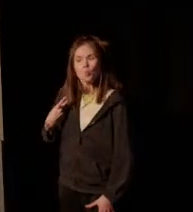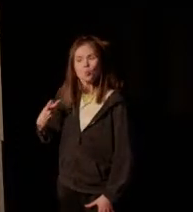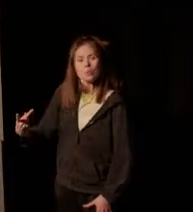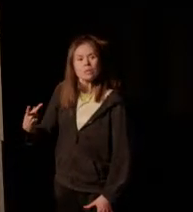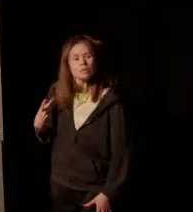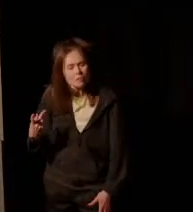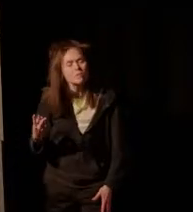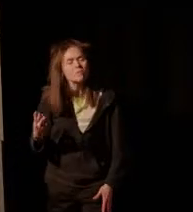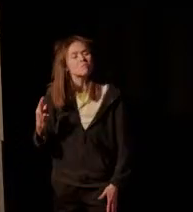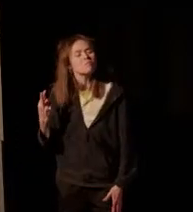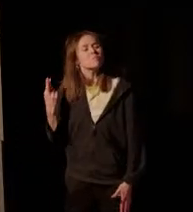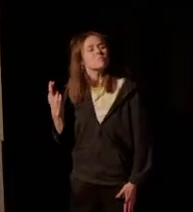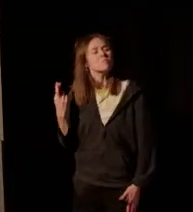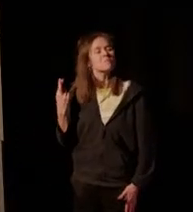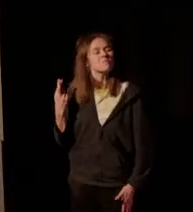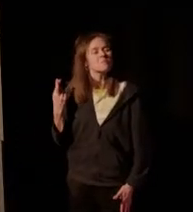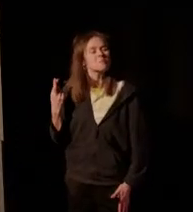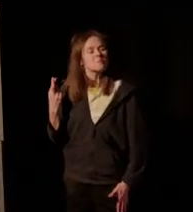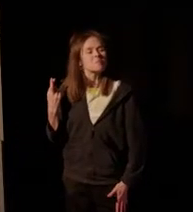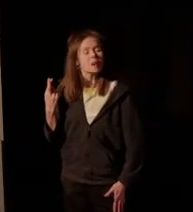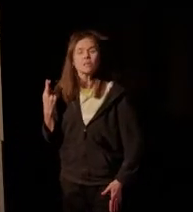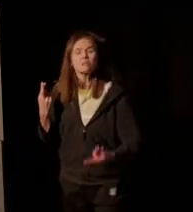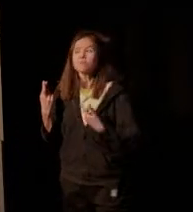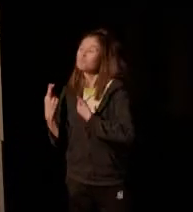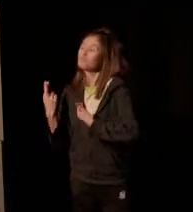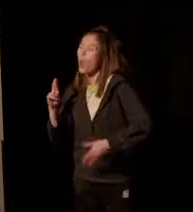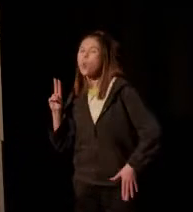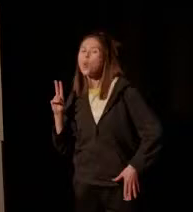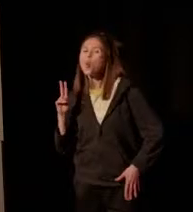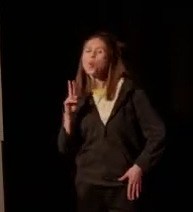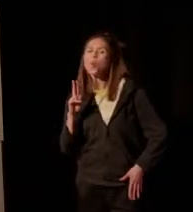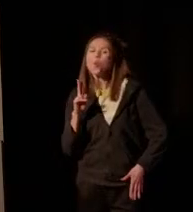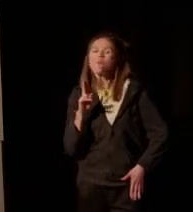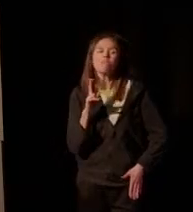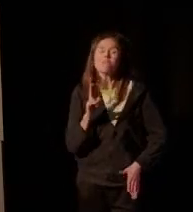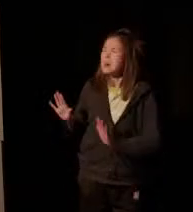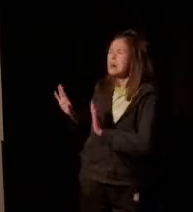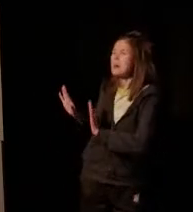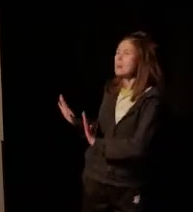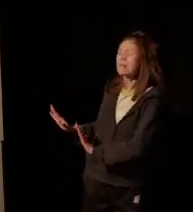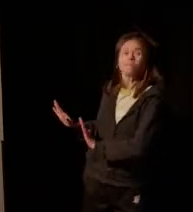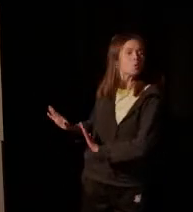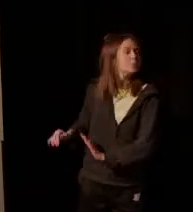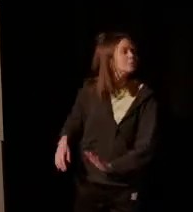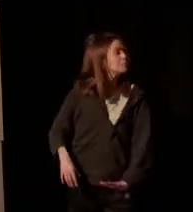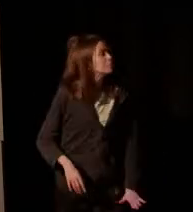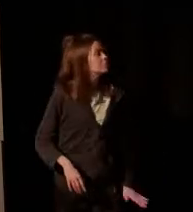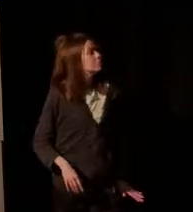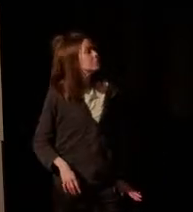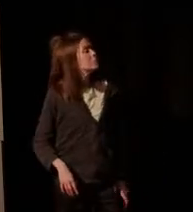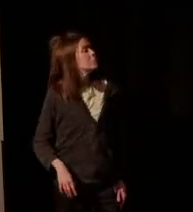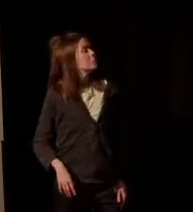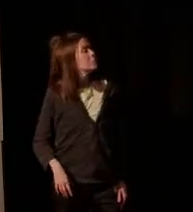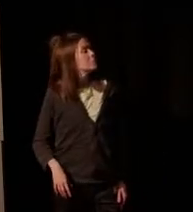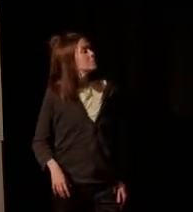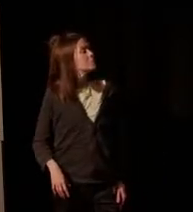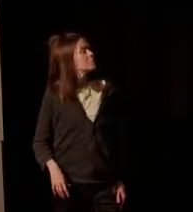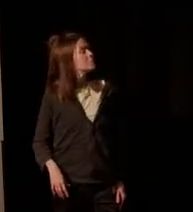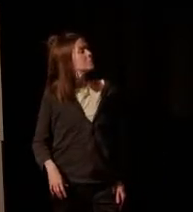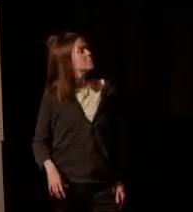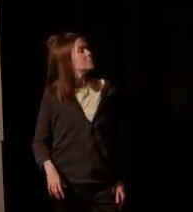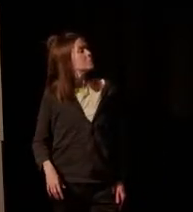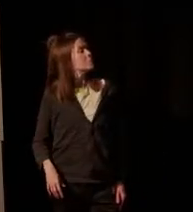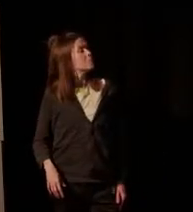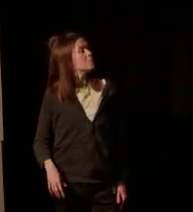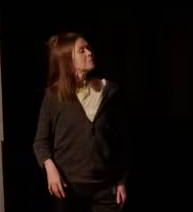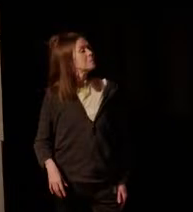We two will walk, my friend. Leave you to your graver steps. Come on. Hermione, how you love us, show